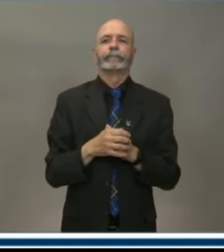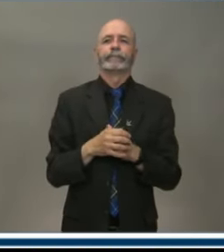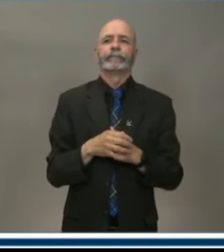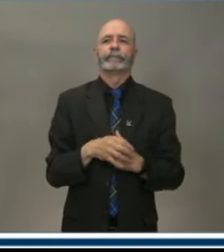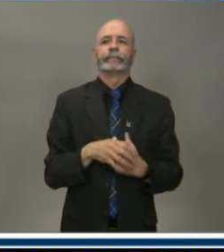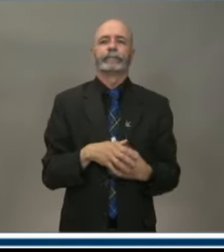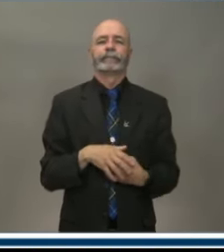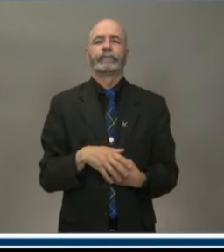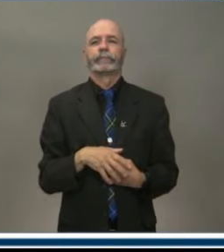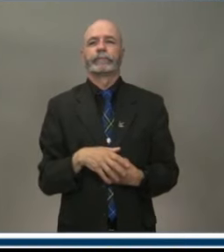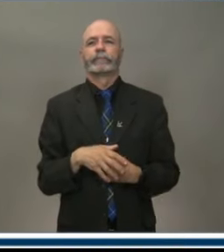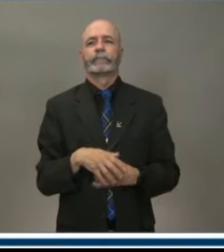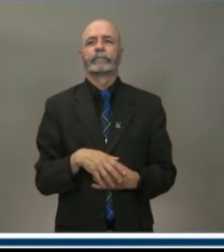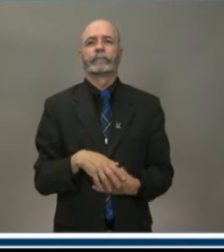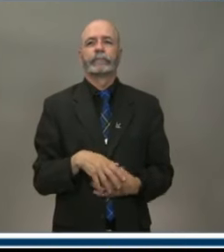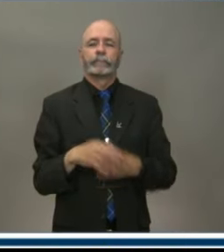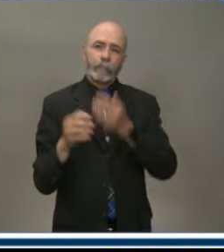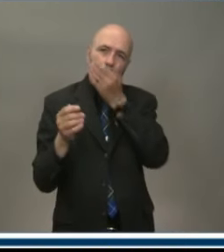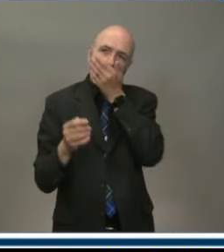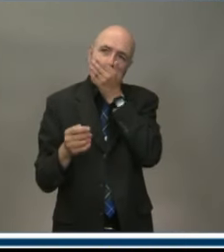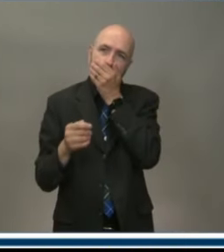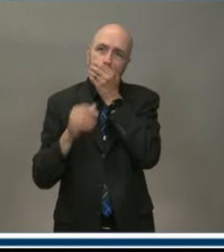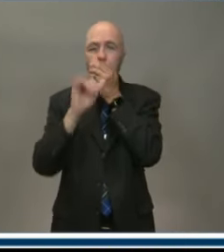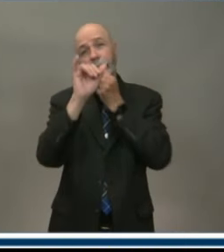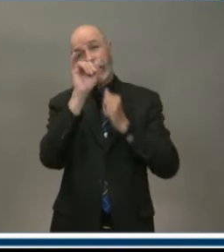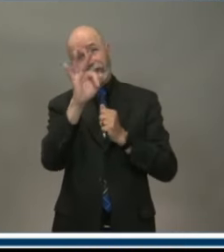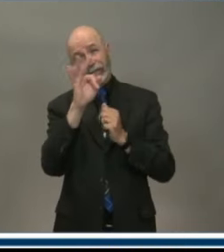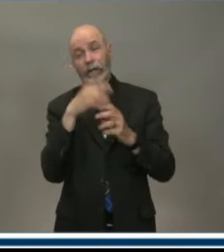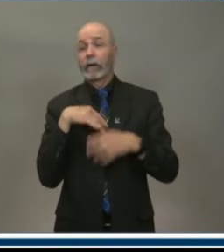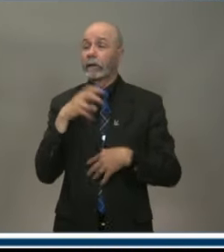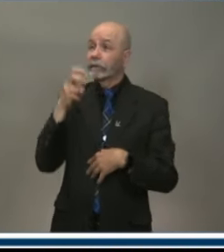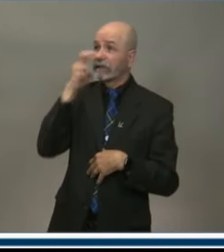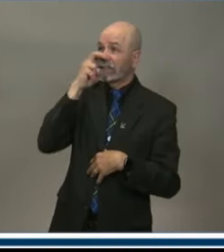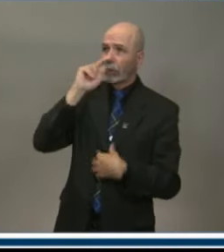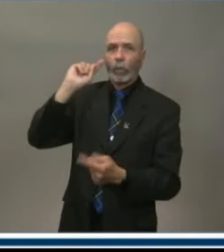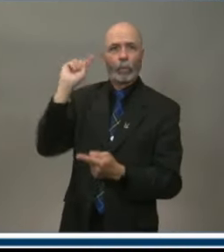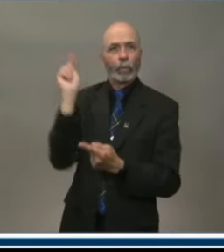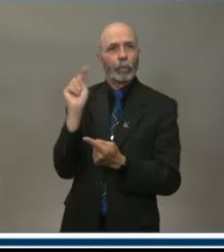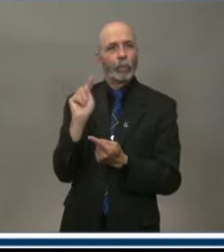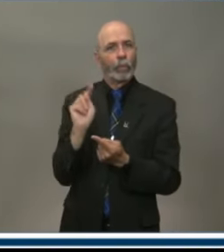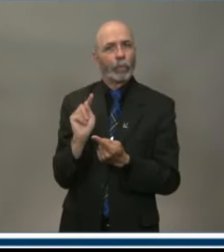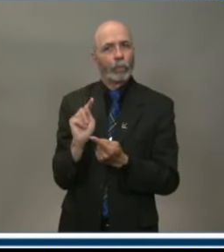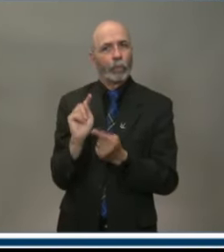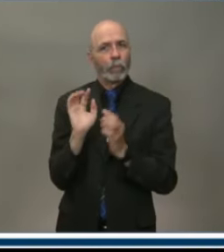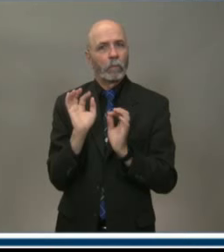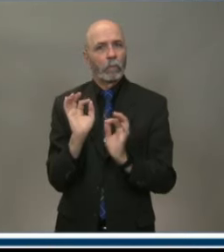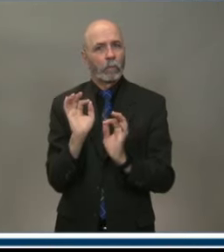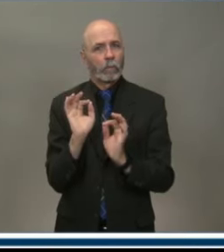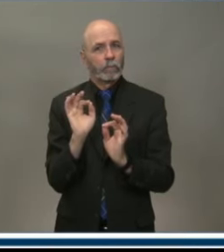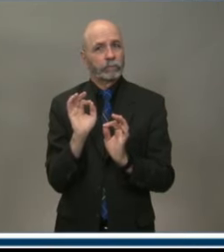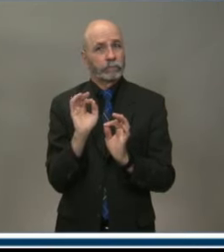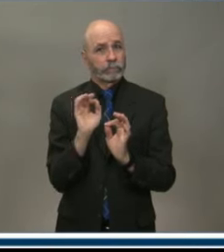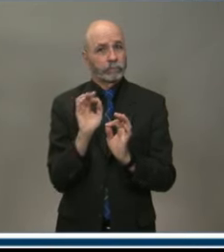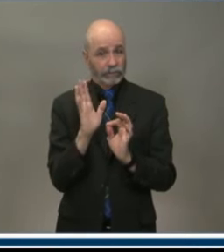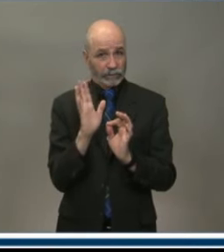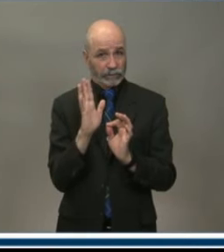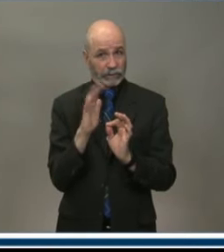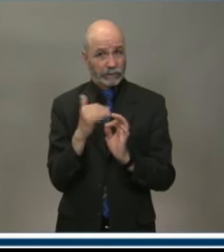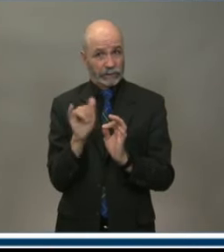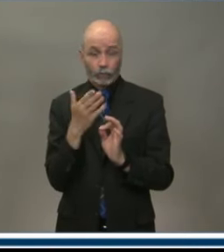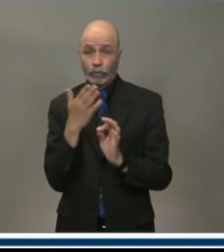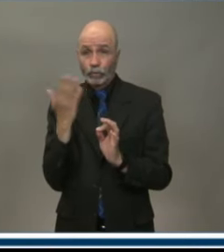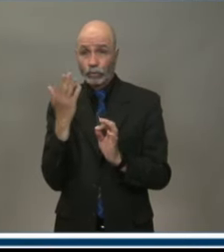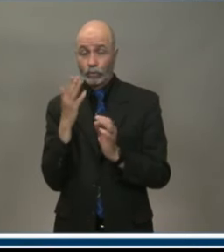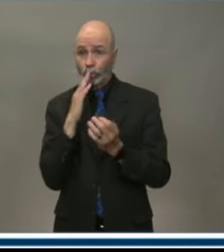restrictions do start to be lifted and schools will remain closed, I would assume, will